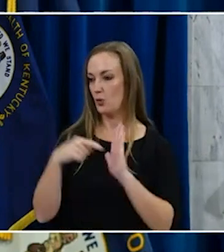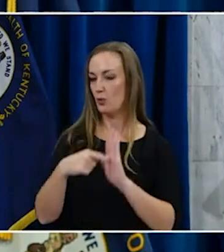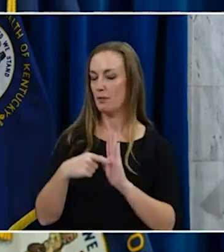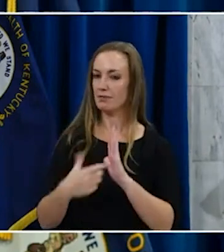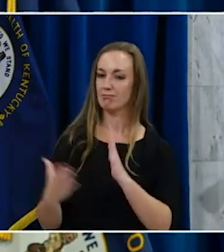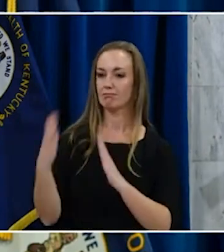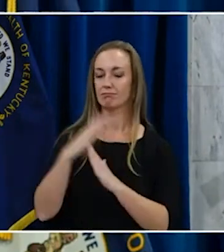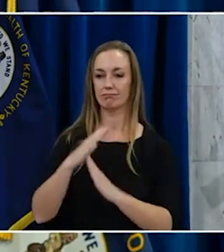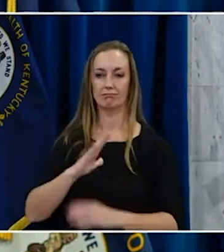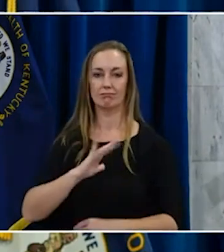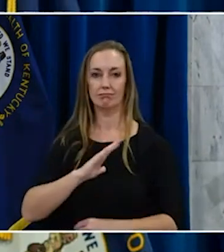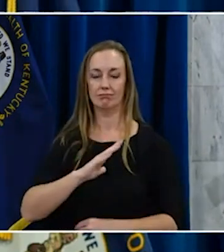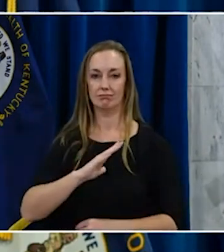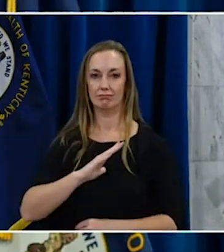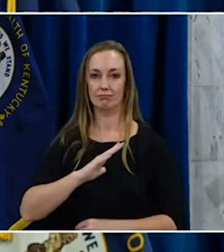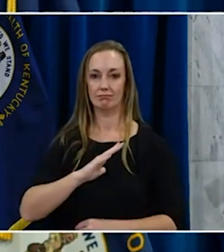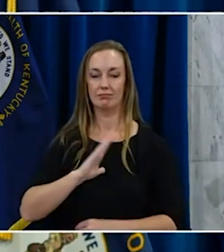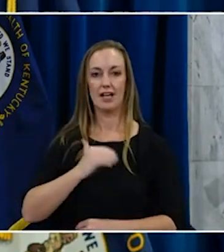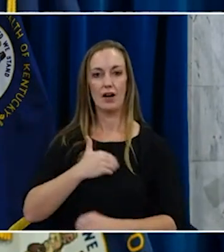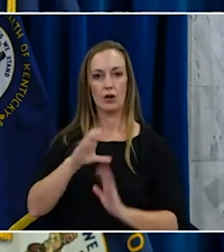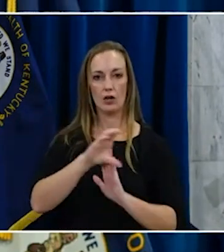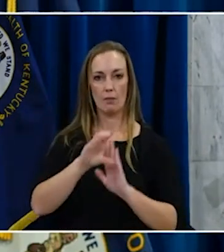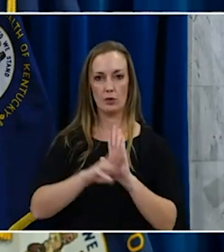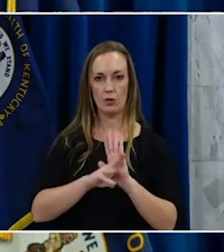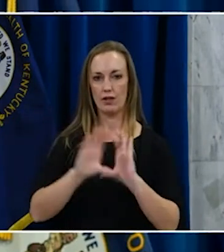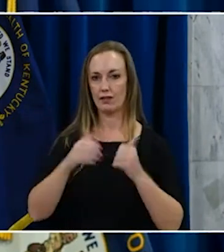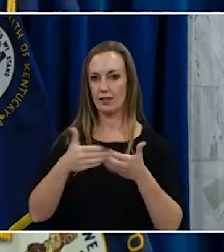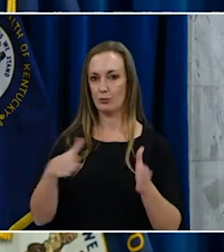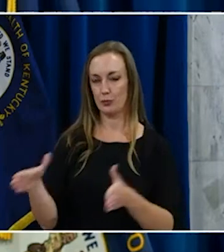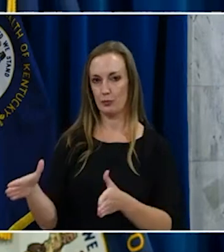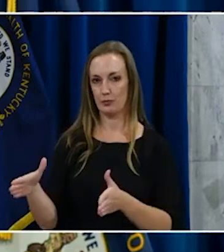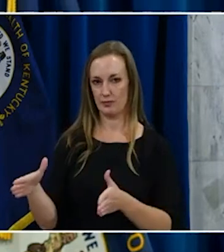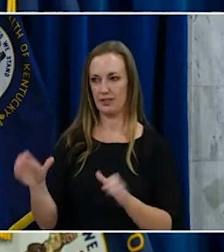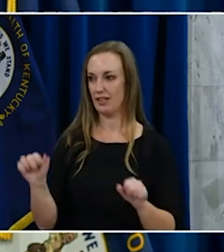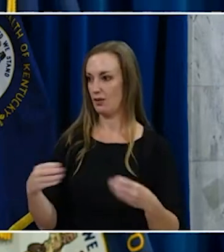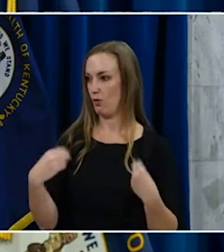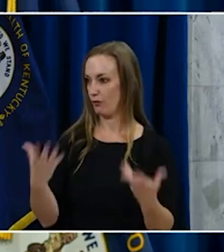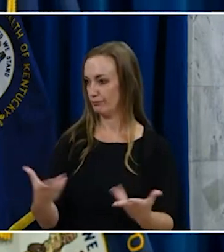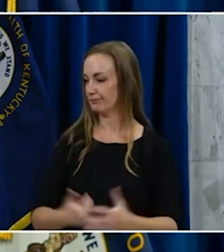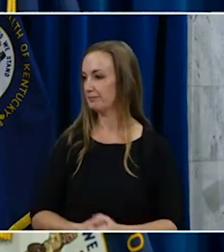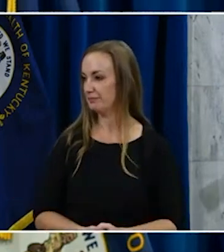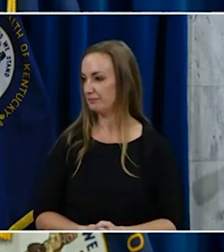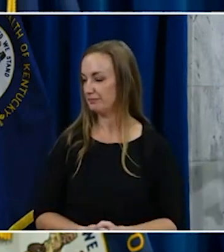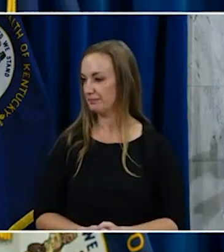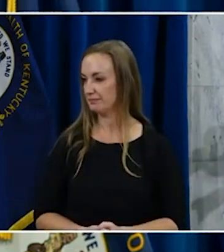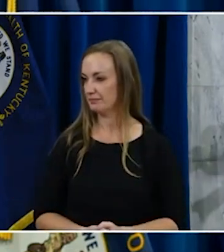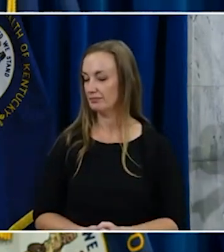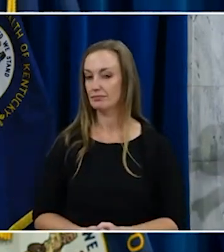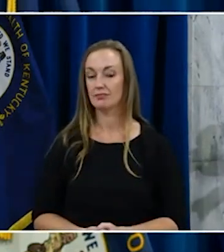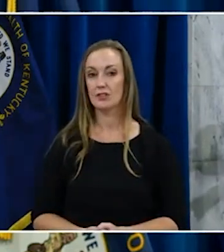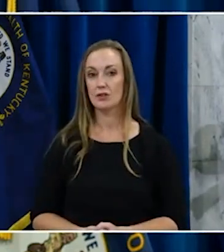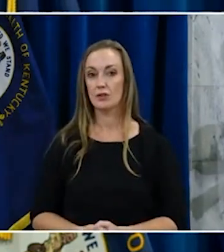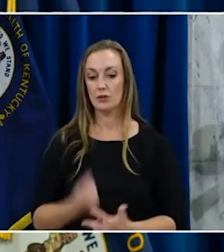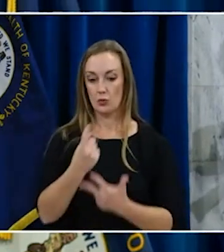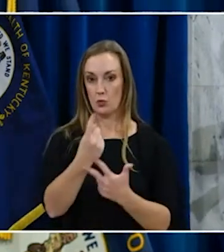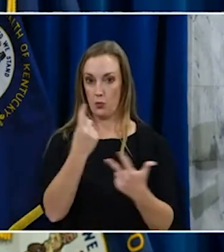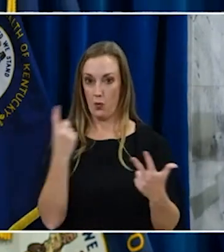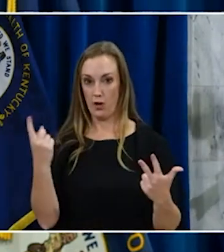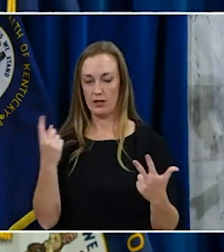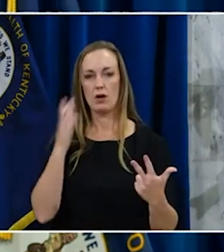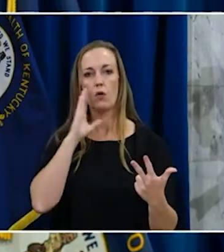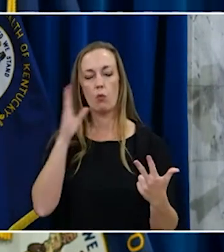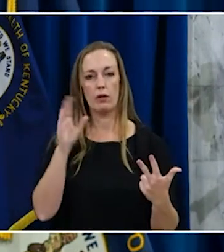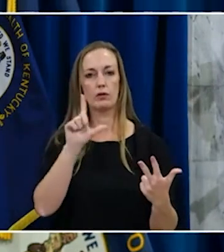finest our Kentucky, our Commonwealth, our classrooms has to offer. One of these individuals will be